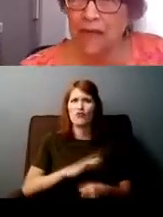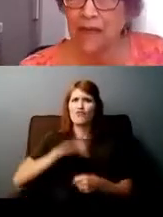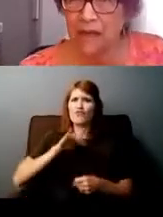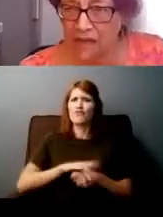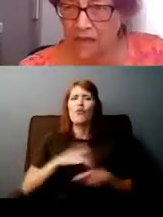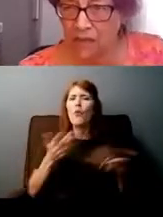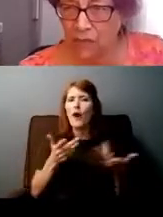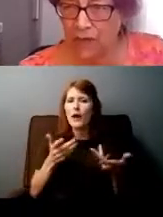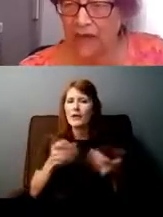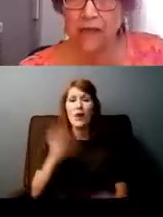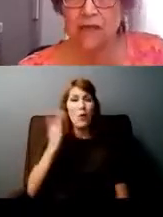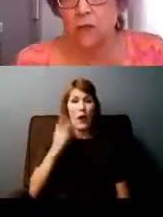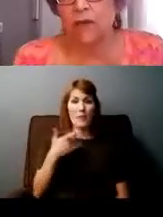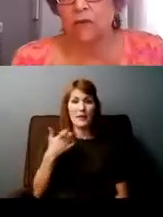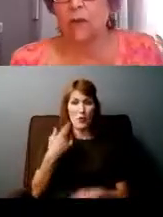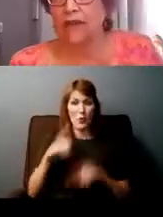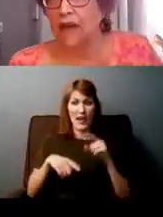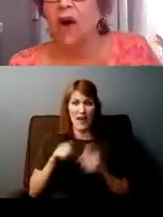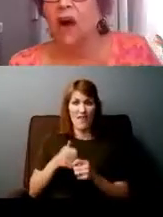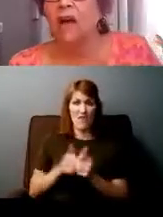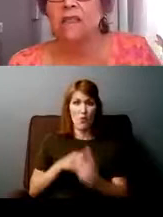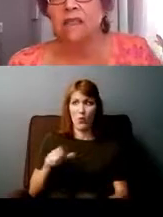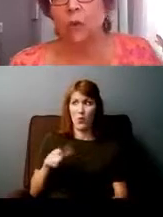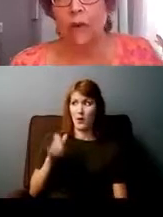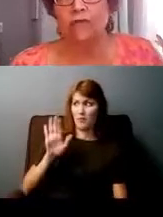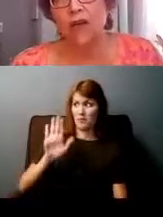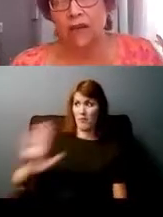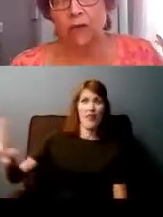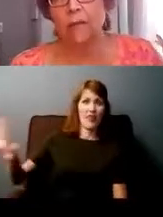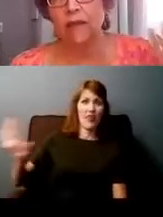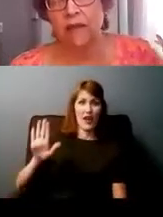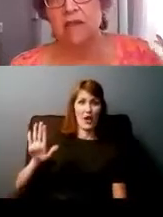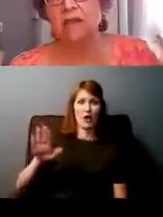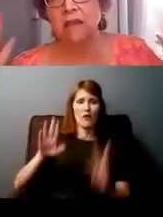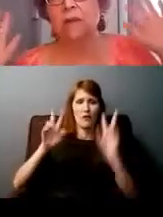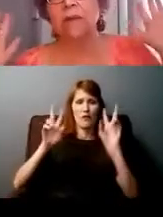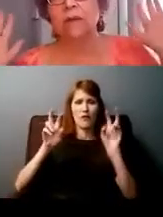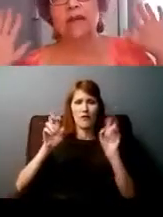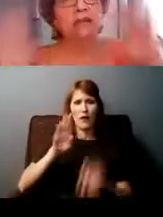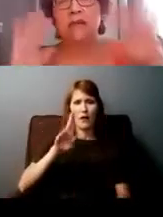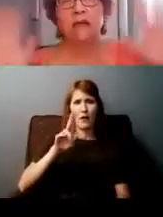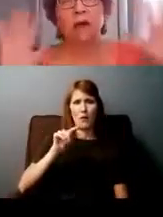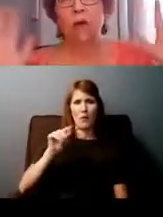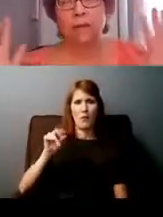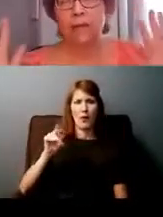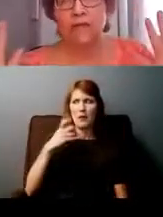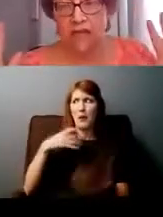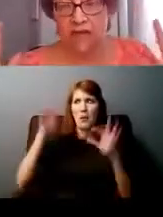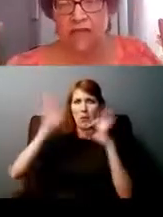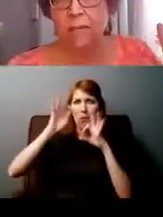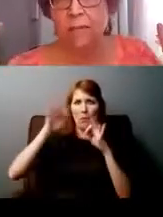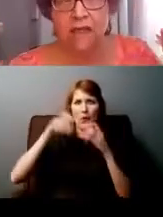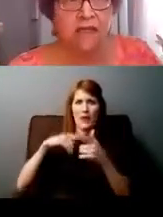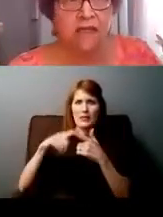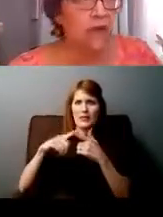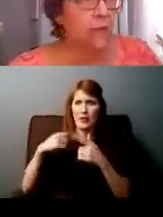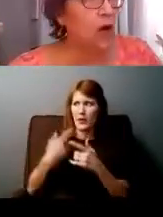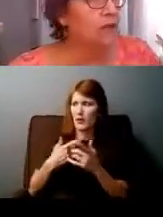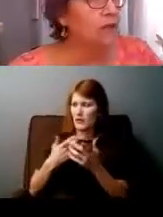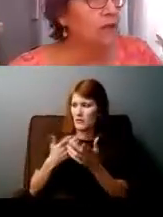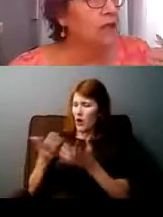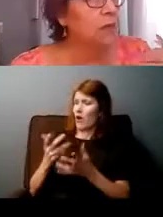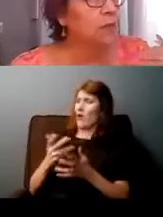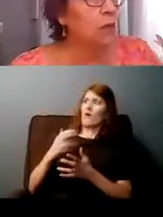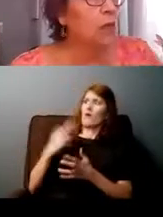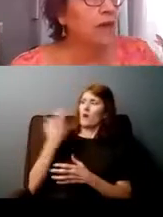people's buttons, right? Because we don't know what they are until we've talked to them, and then suddenly we realize, oh, I must have done something to set them